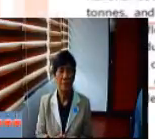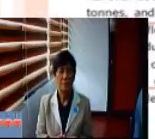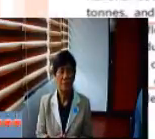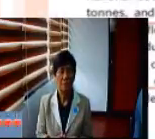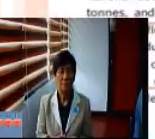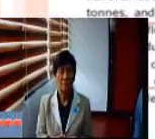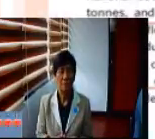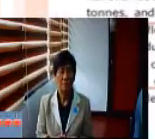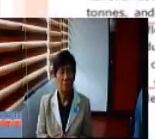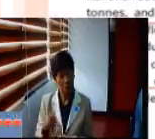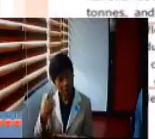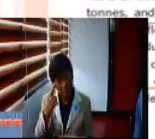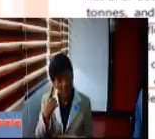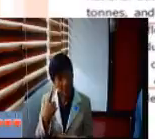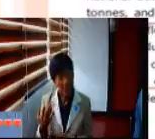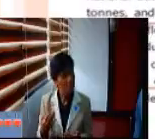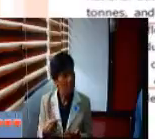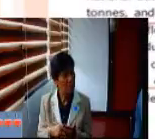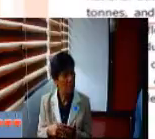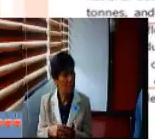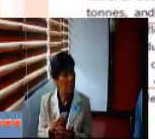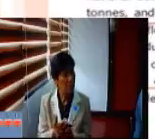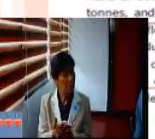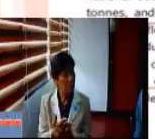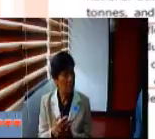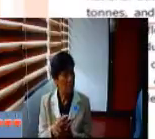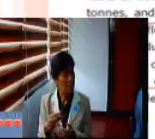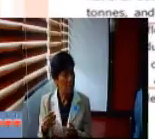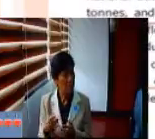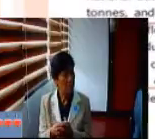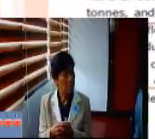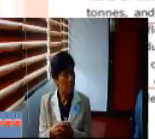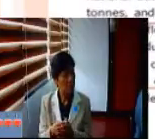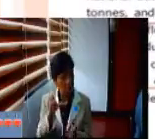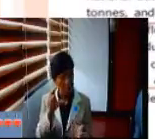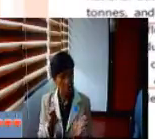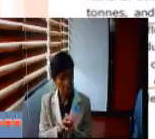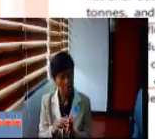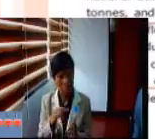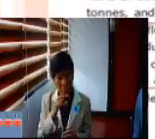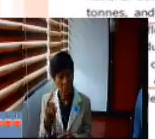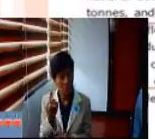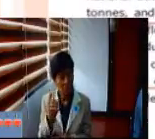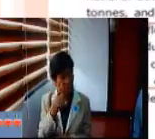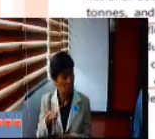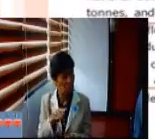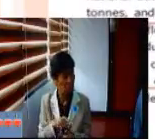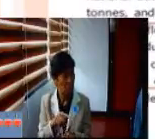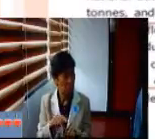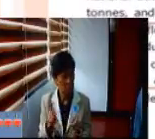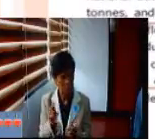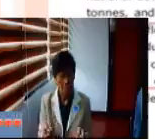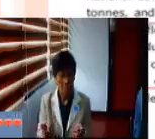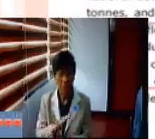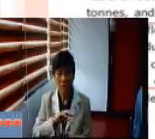I think this scenario is not only in the Philippines, but actually it's happening in the whole world.